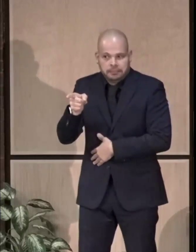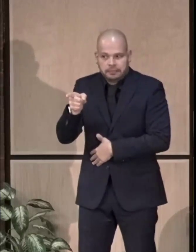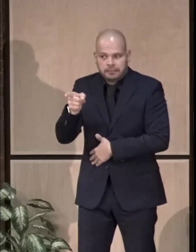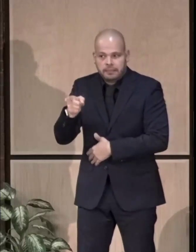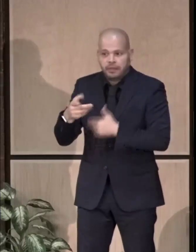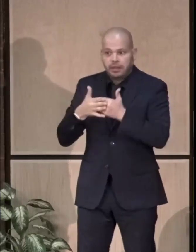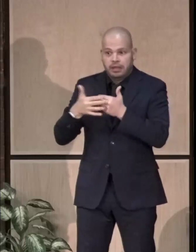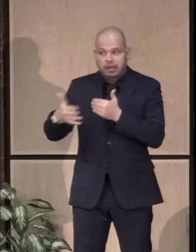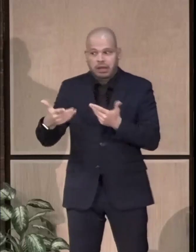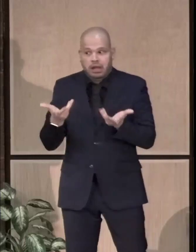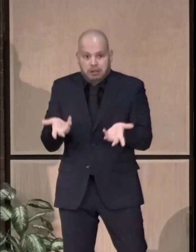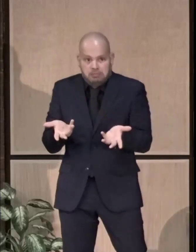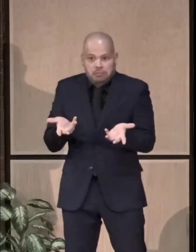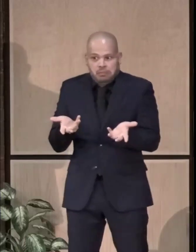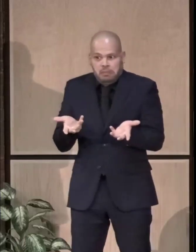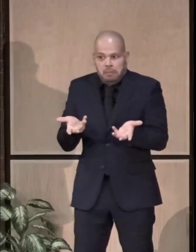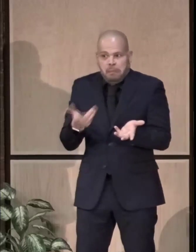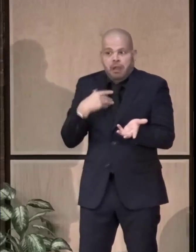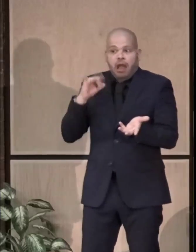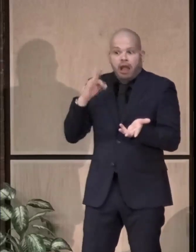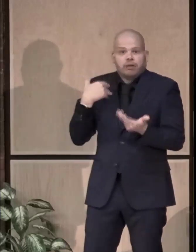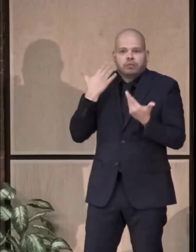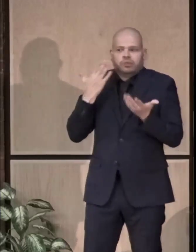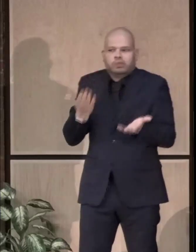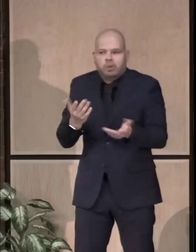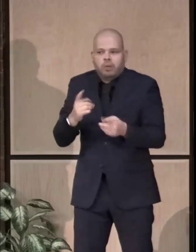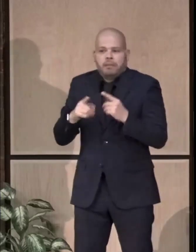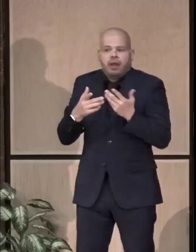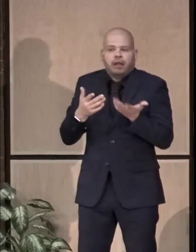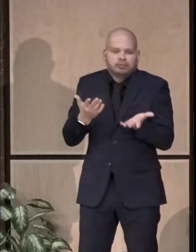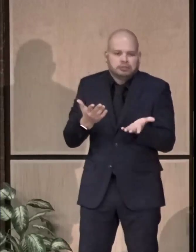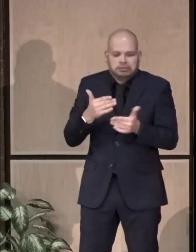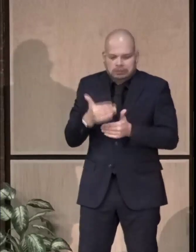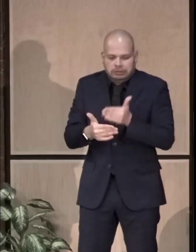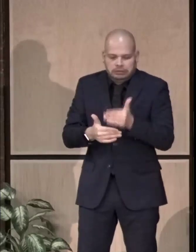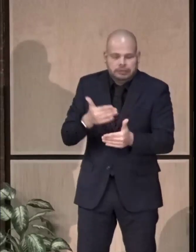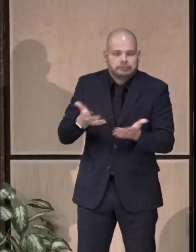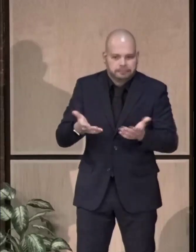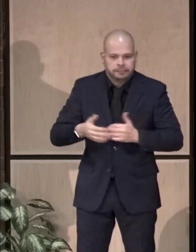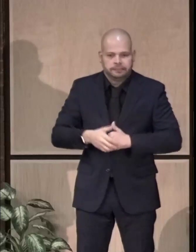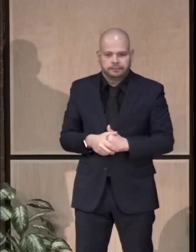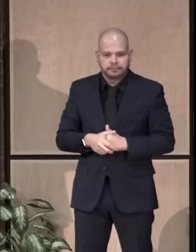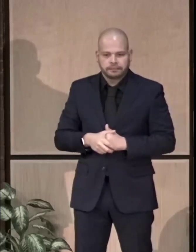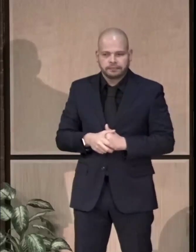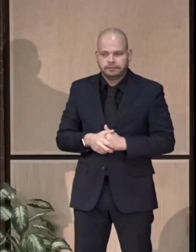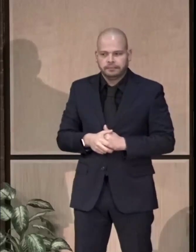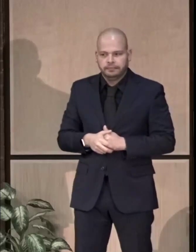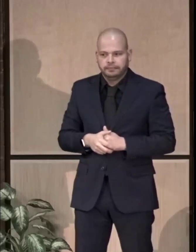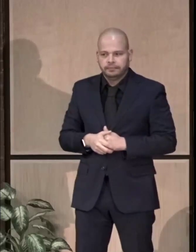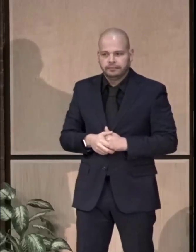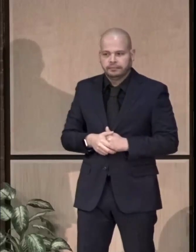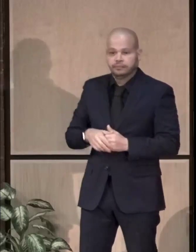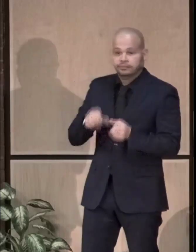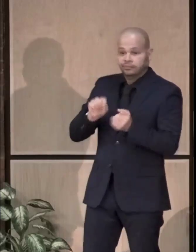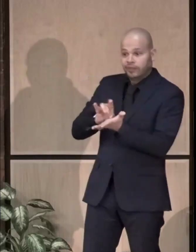we didn't have to get to that point as far as what would the next step would have been. Okay, but ultimately, could he have been court-martialed for failure